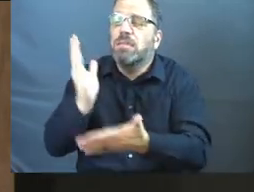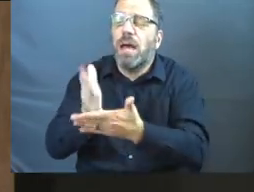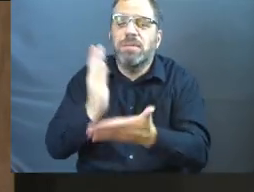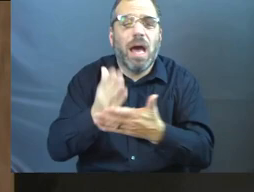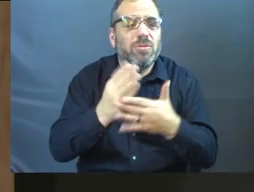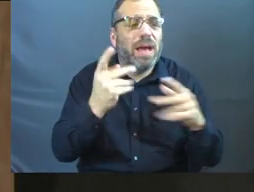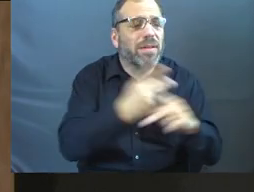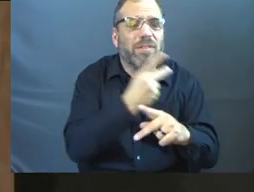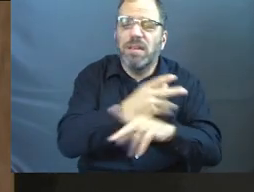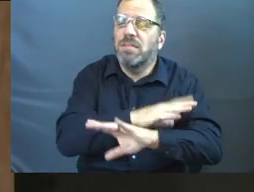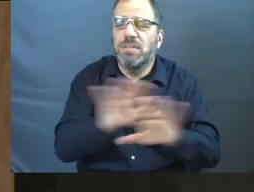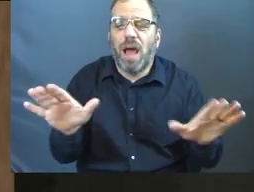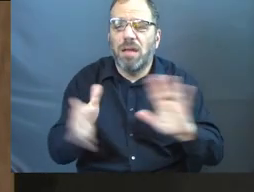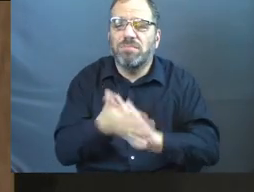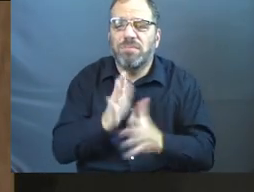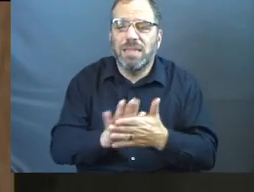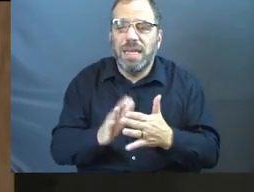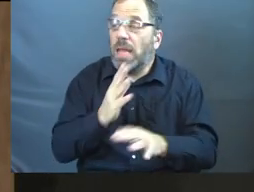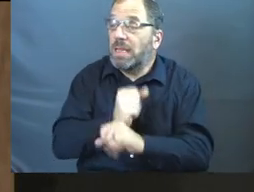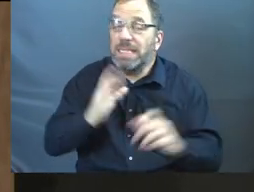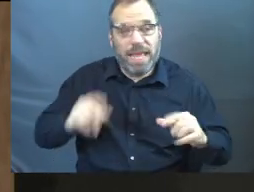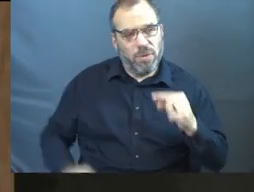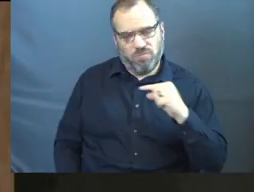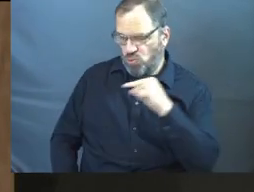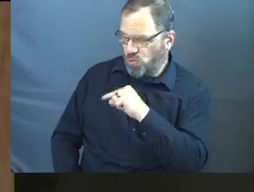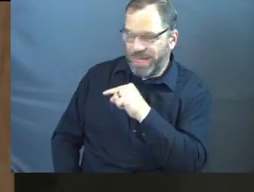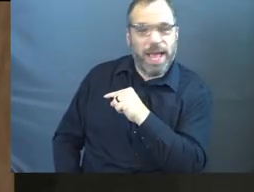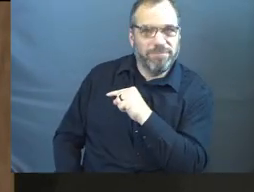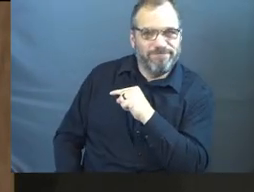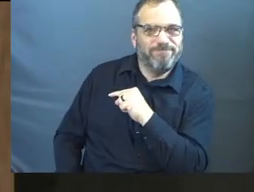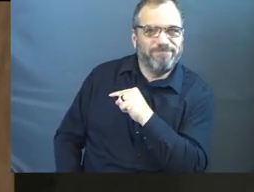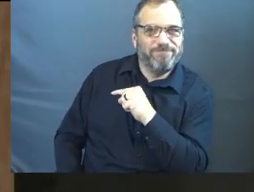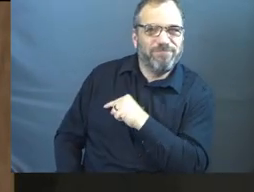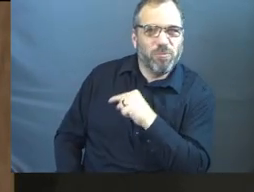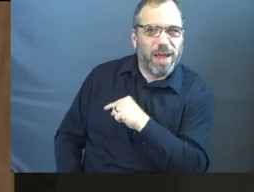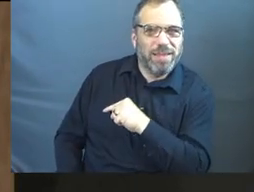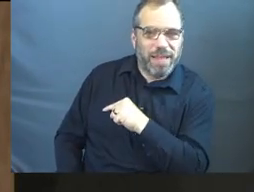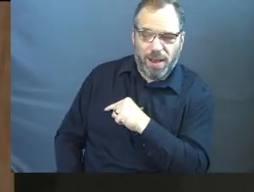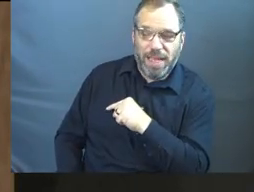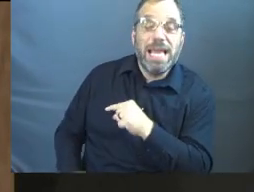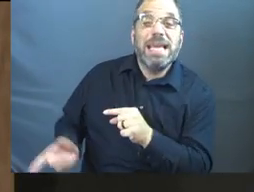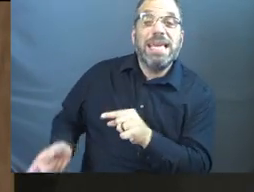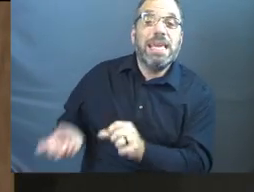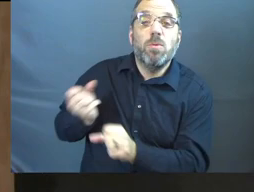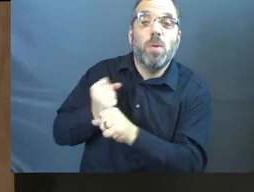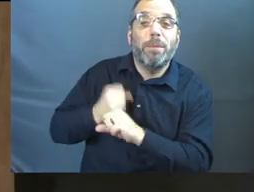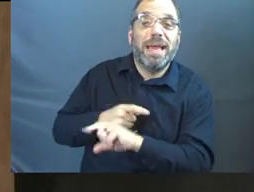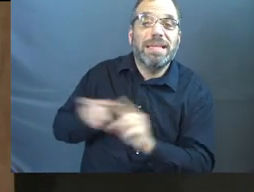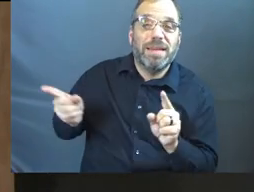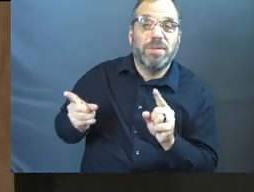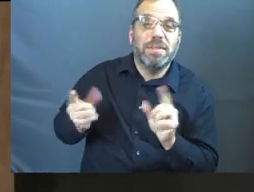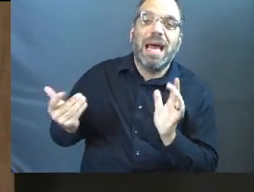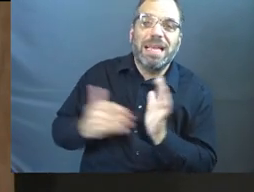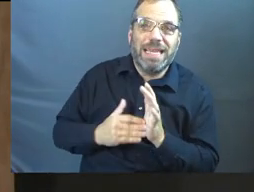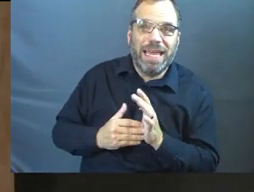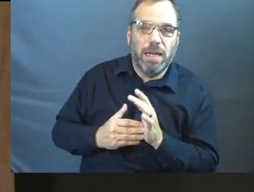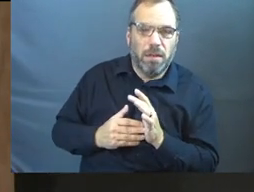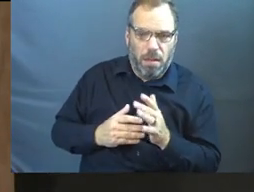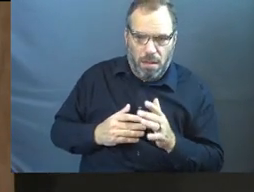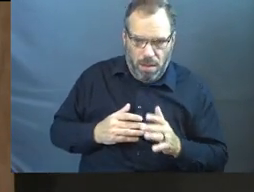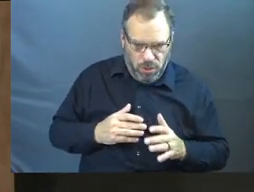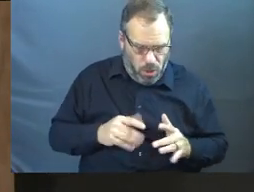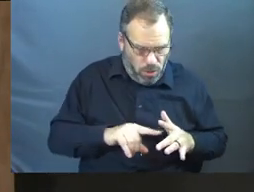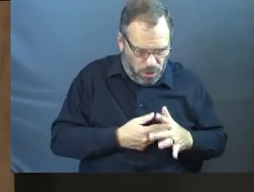this out yourself. The Savior's here. The difference maker has arrived. Again, they got to